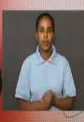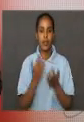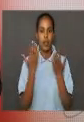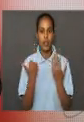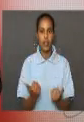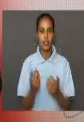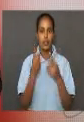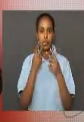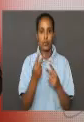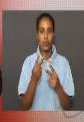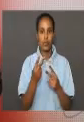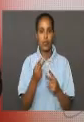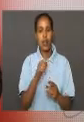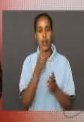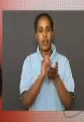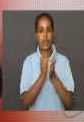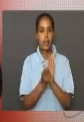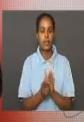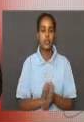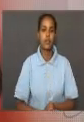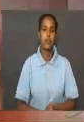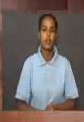Let us look at an example.